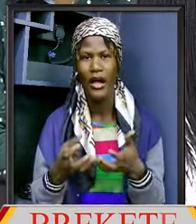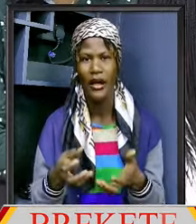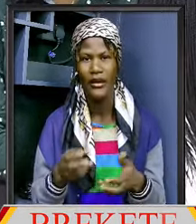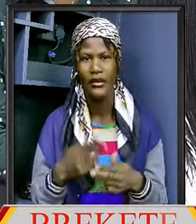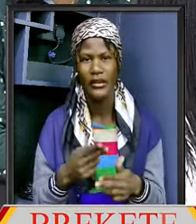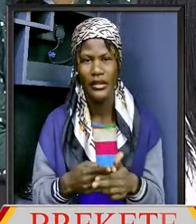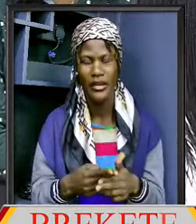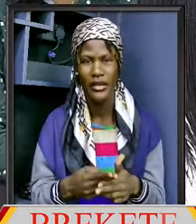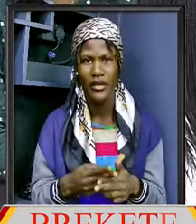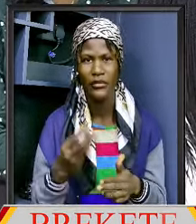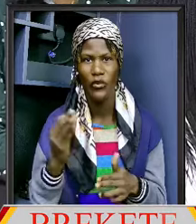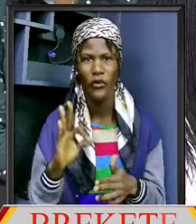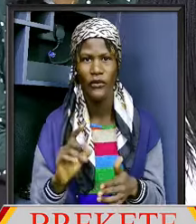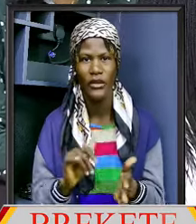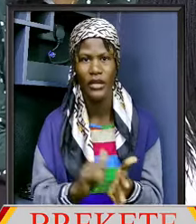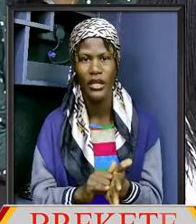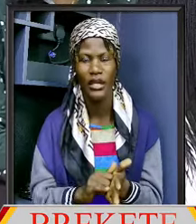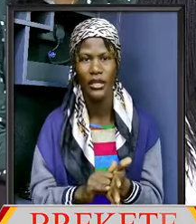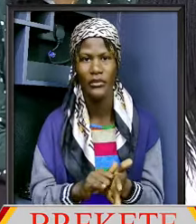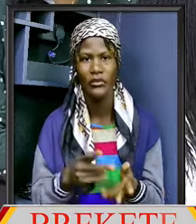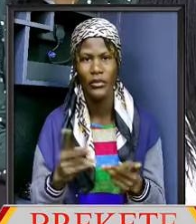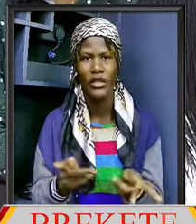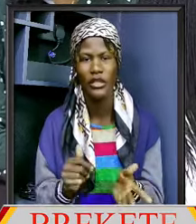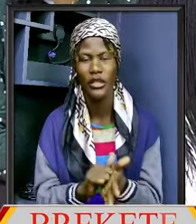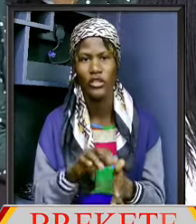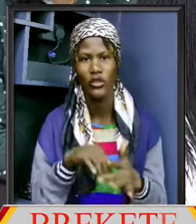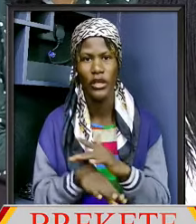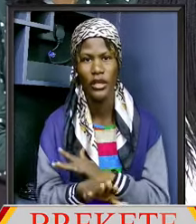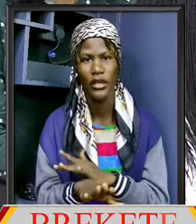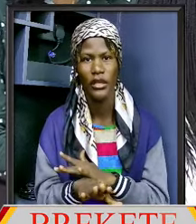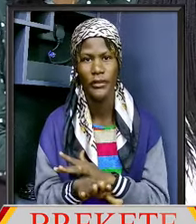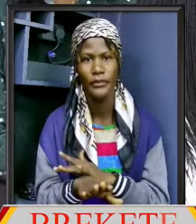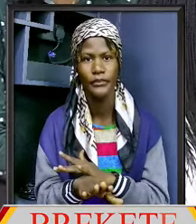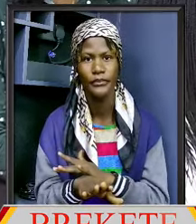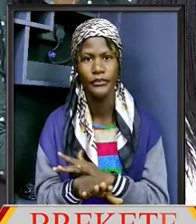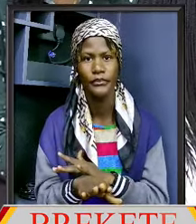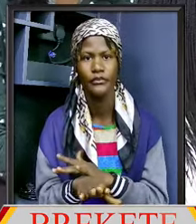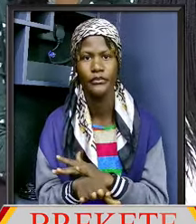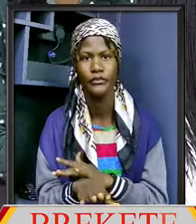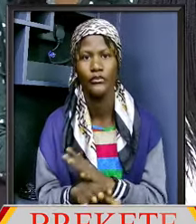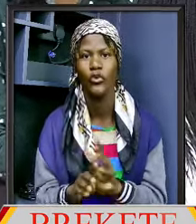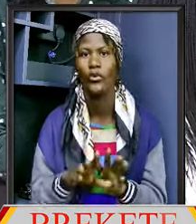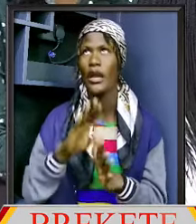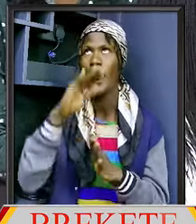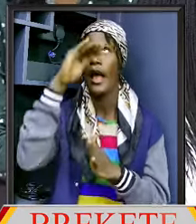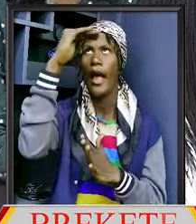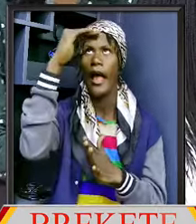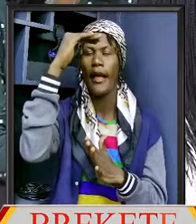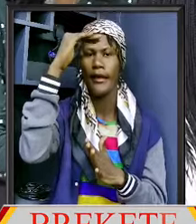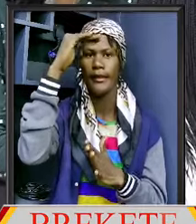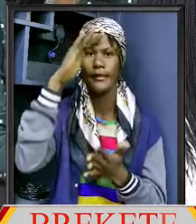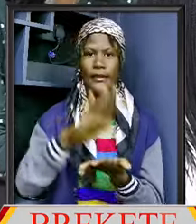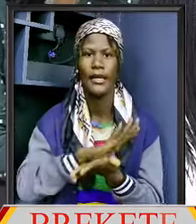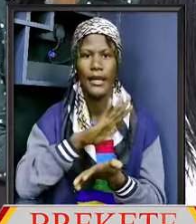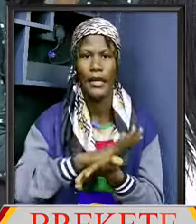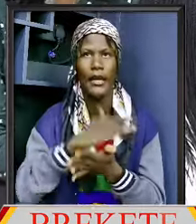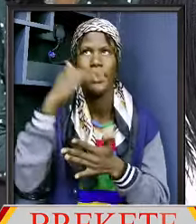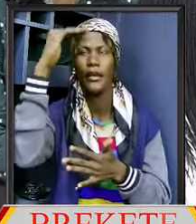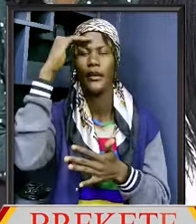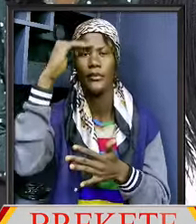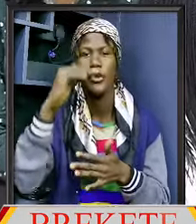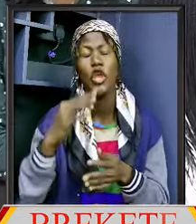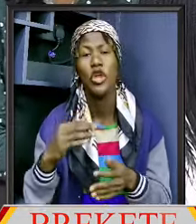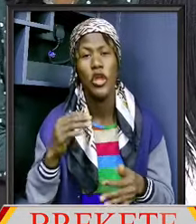okay, place. Suppose they, our law requires, say, you go hang them. Where anybody where don't enter reception, where